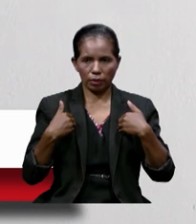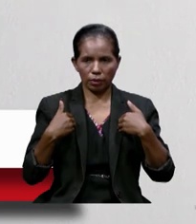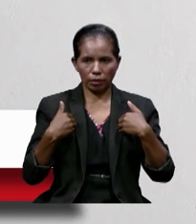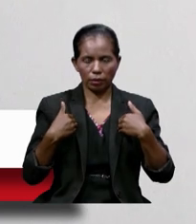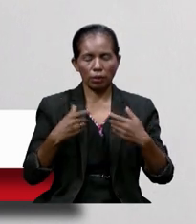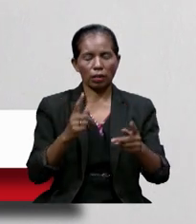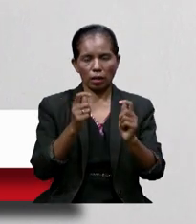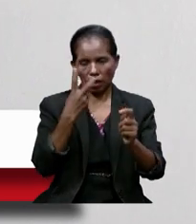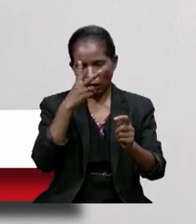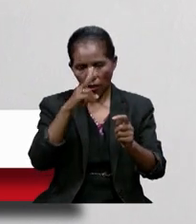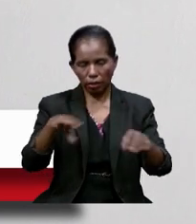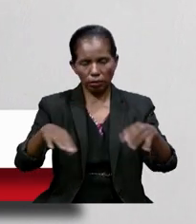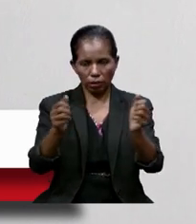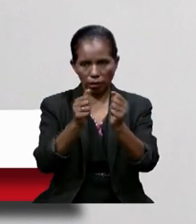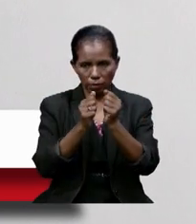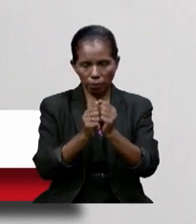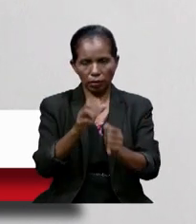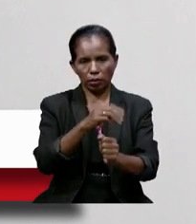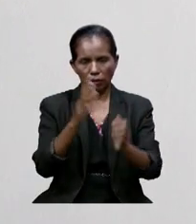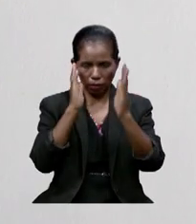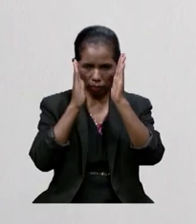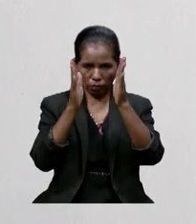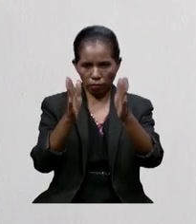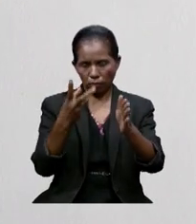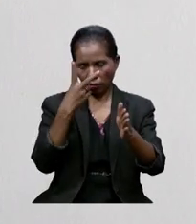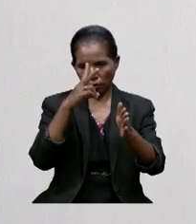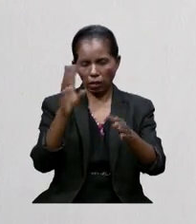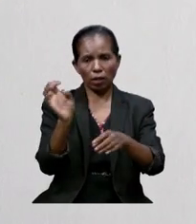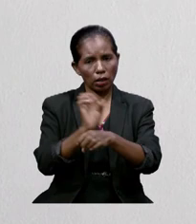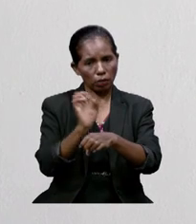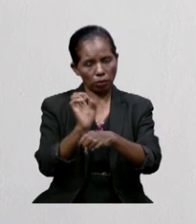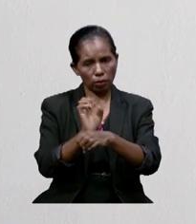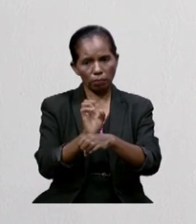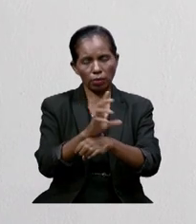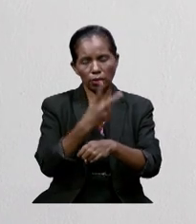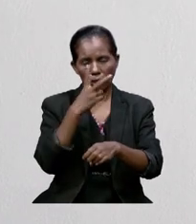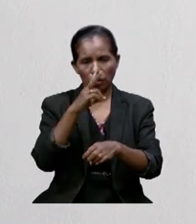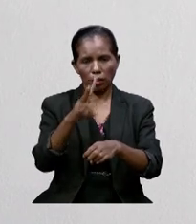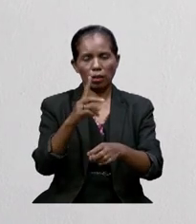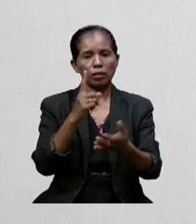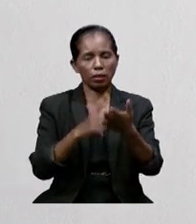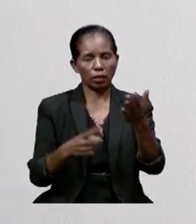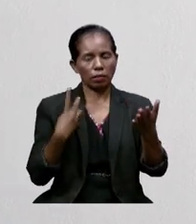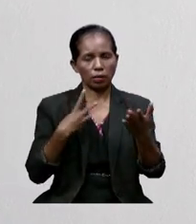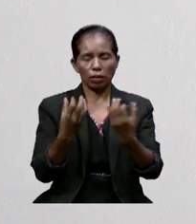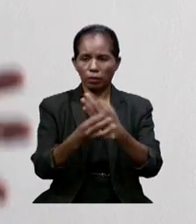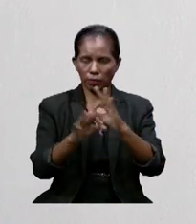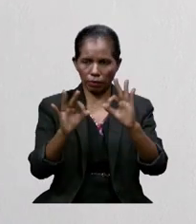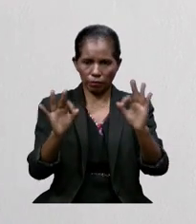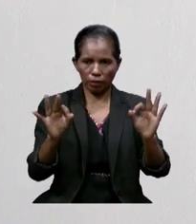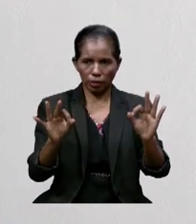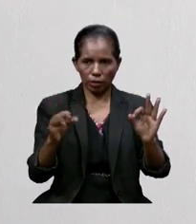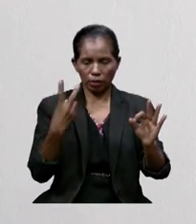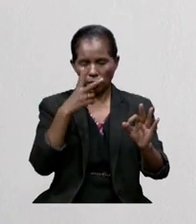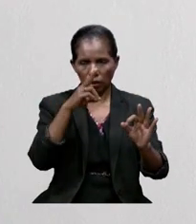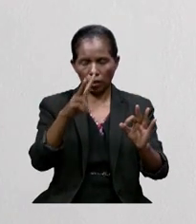selected a contractor to do the concept select study, the economic study. So later this year that study will be finished and then we'll be able